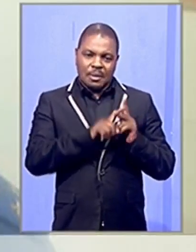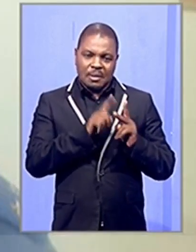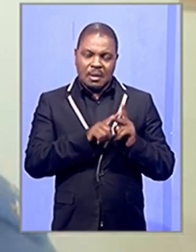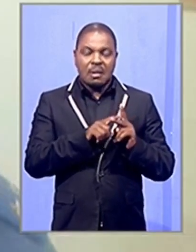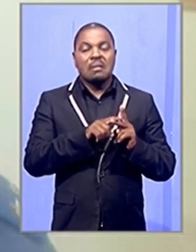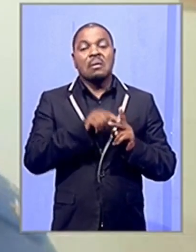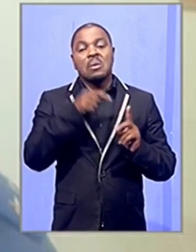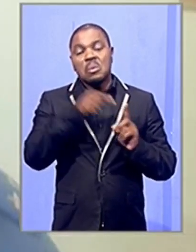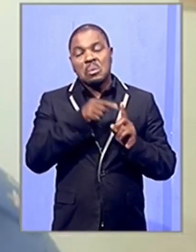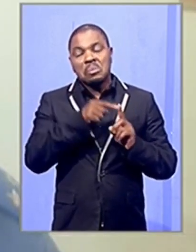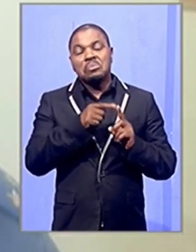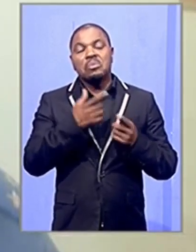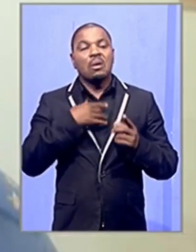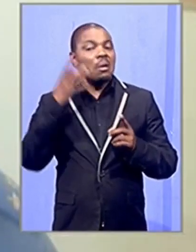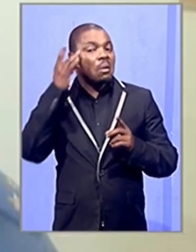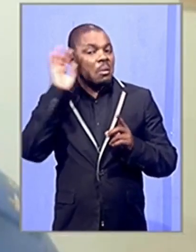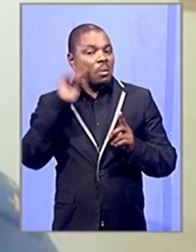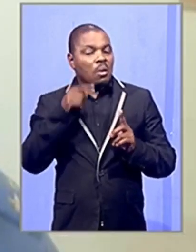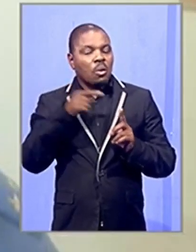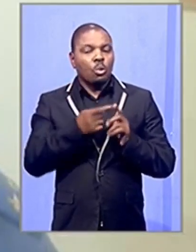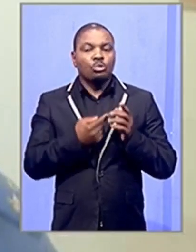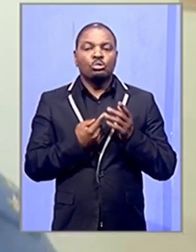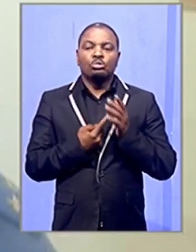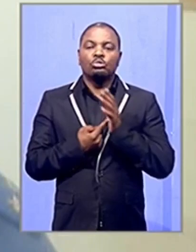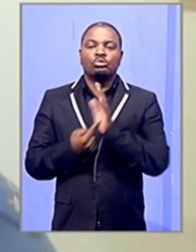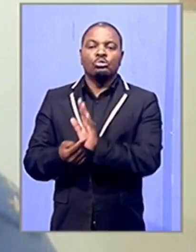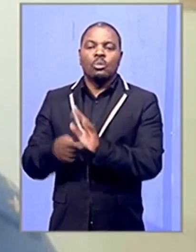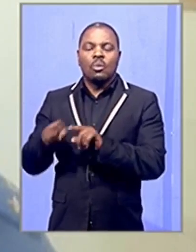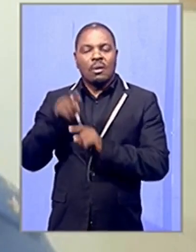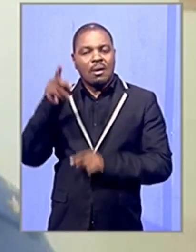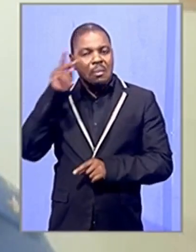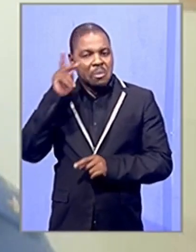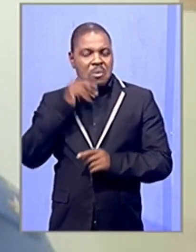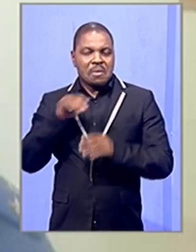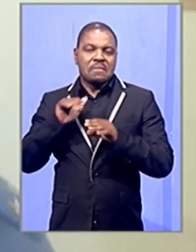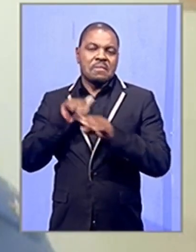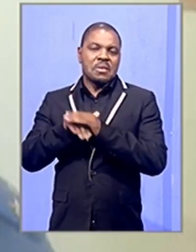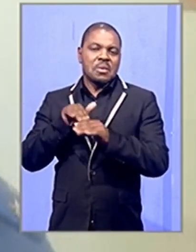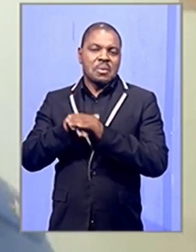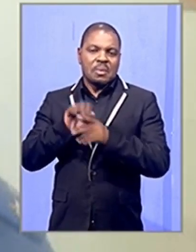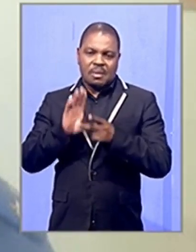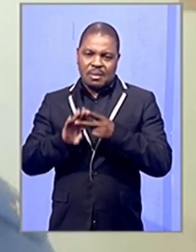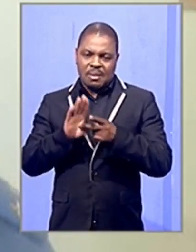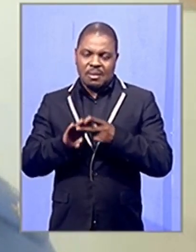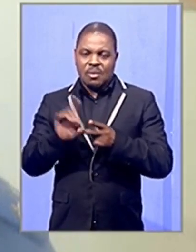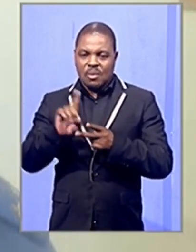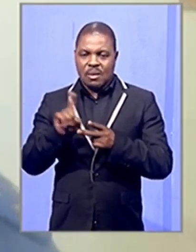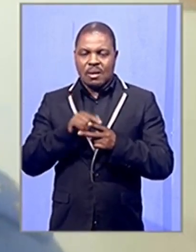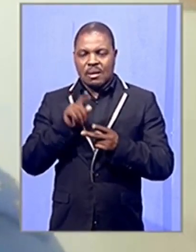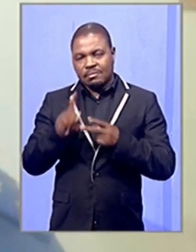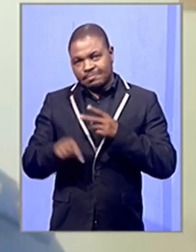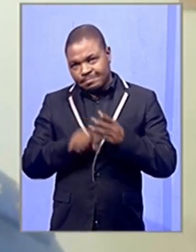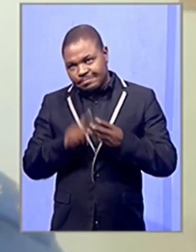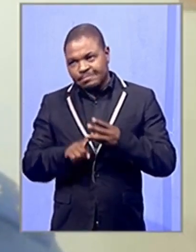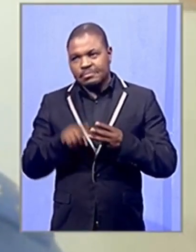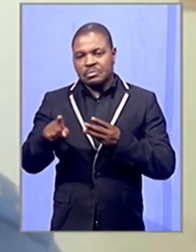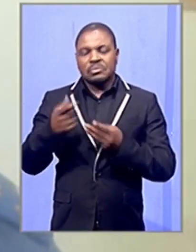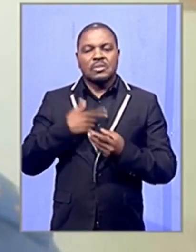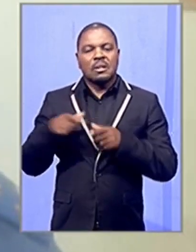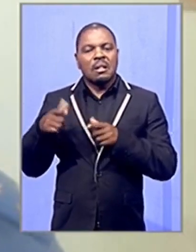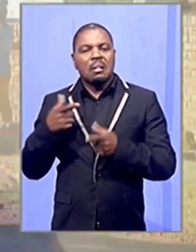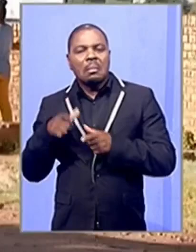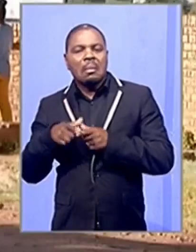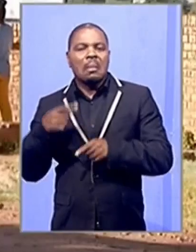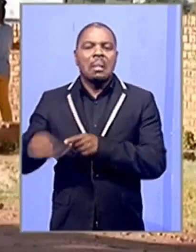there he allegedly show them the pornographic videos as well as allegedly playing with their